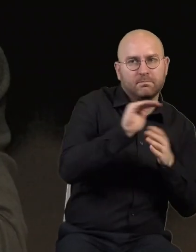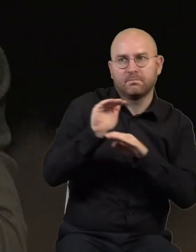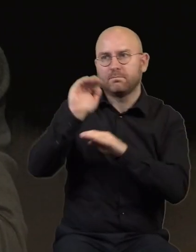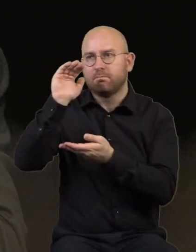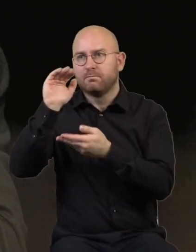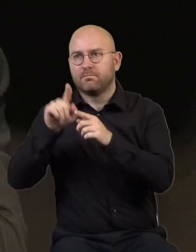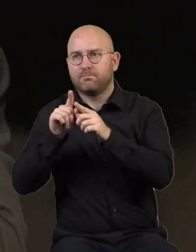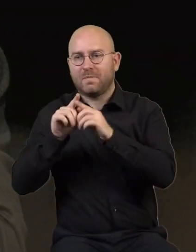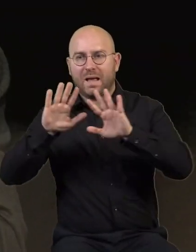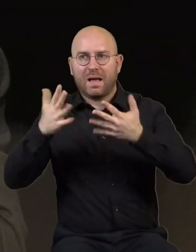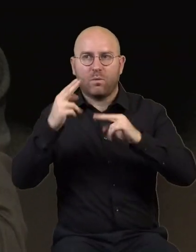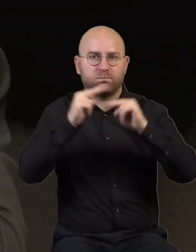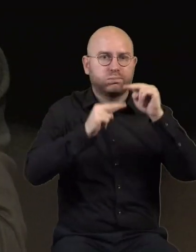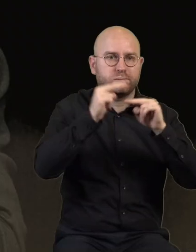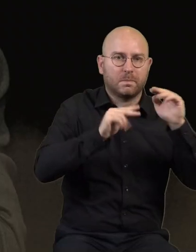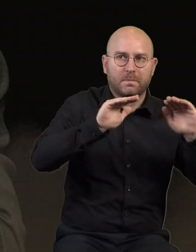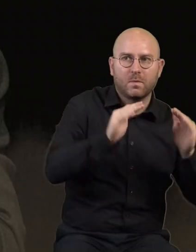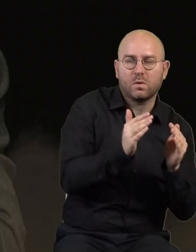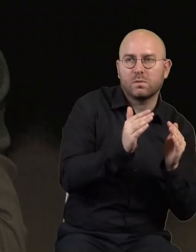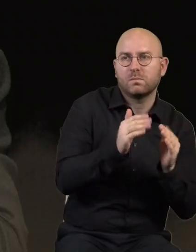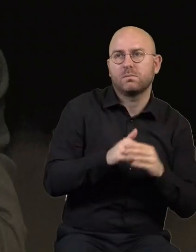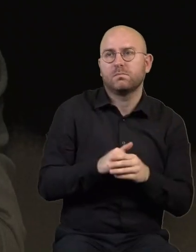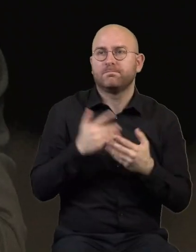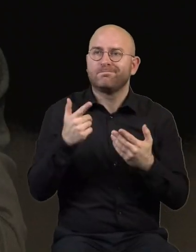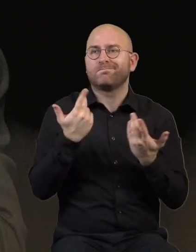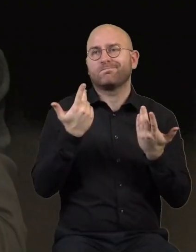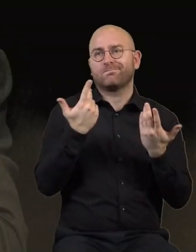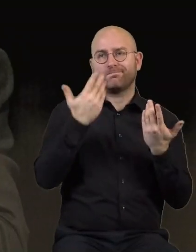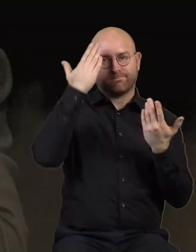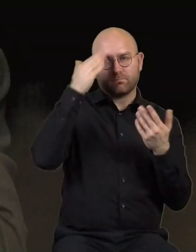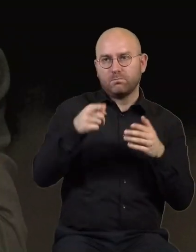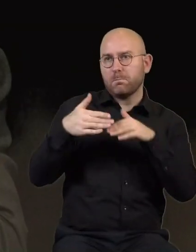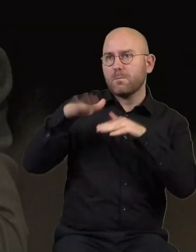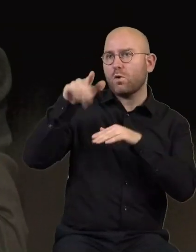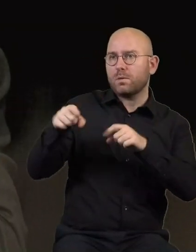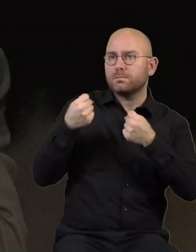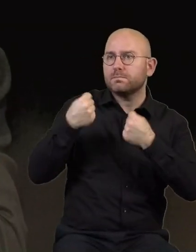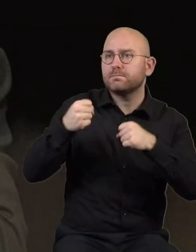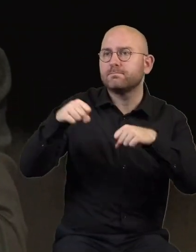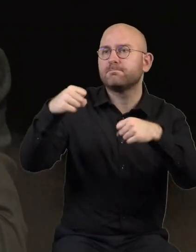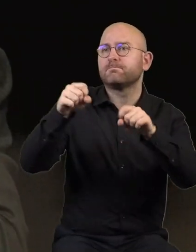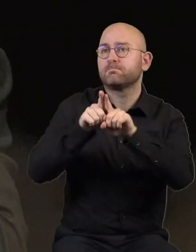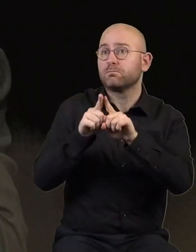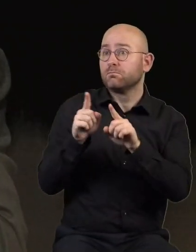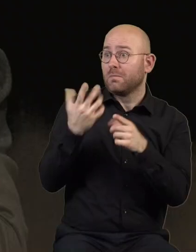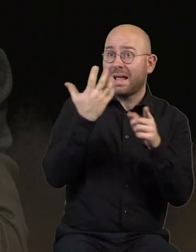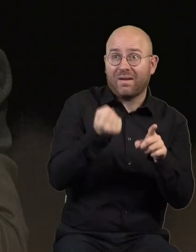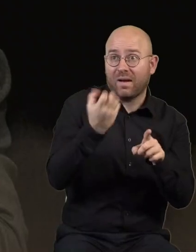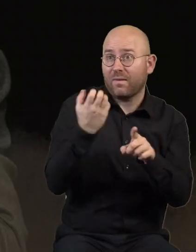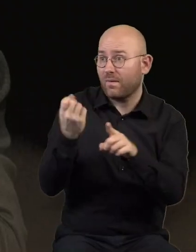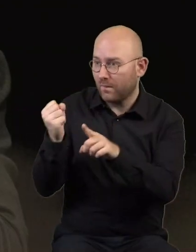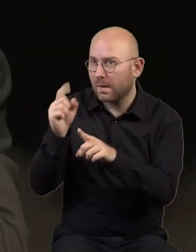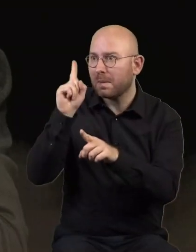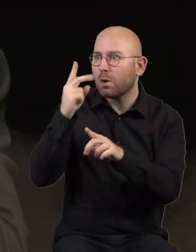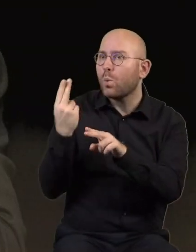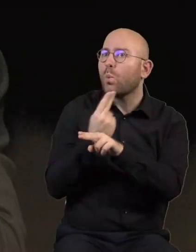about institutional measures to ensure that these can be effectively operated. So you have these various measures, and this is just part of